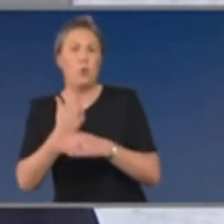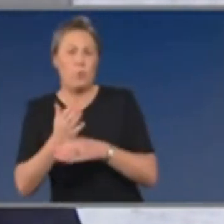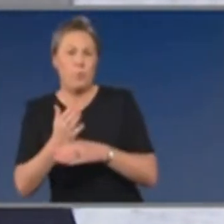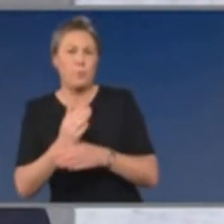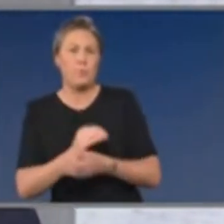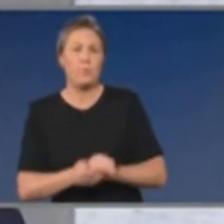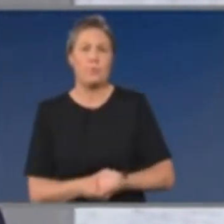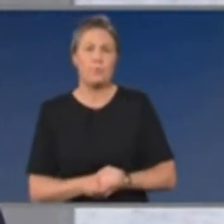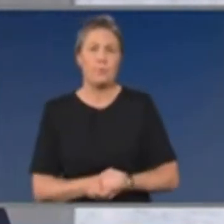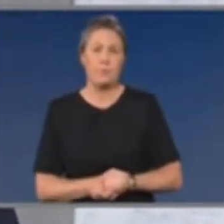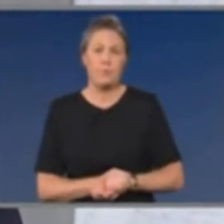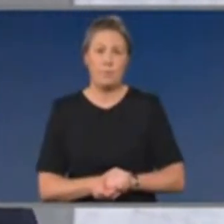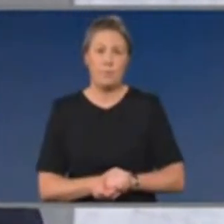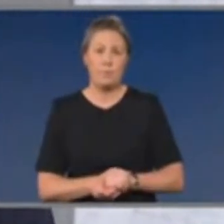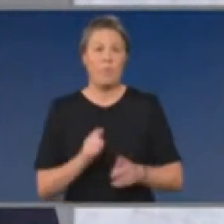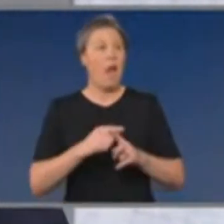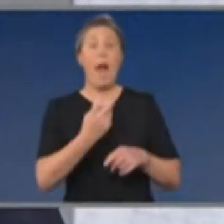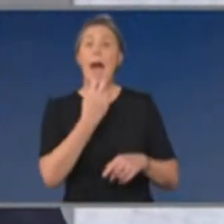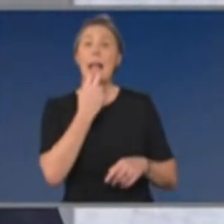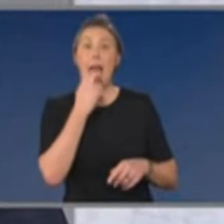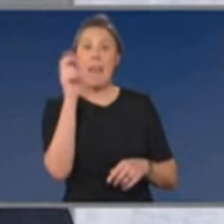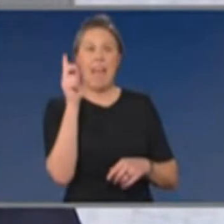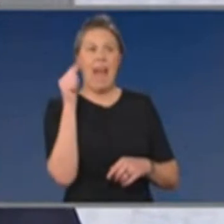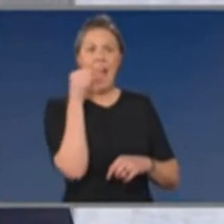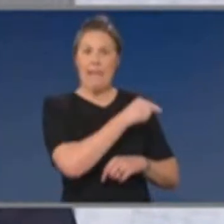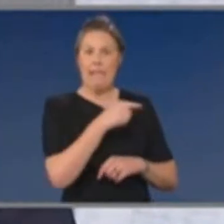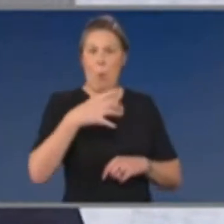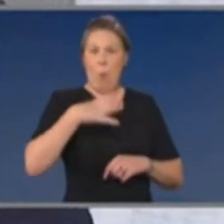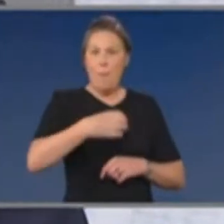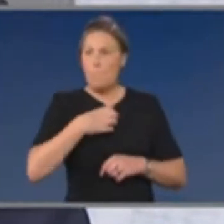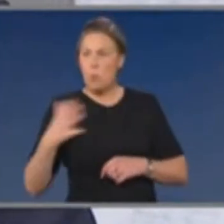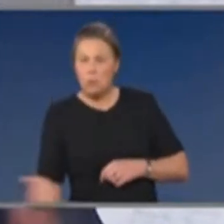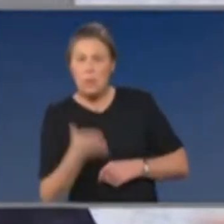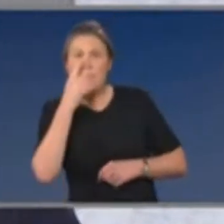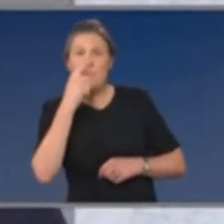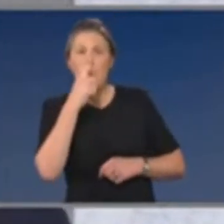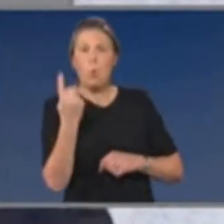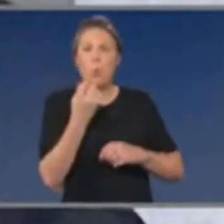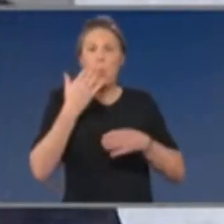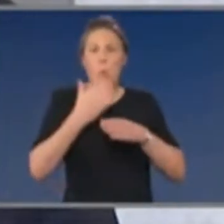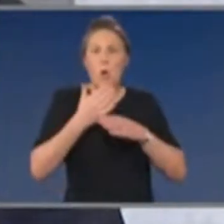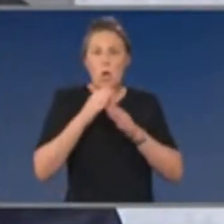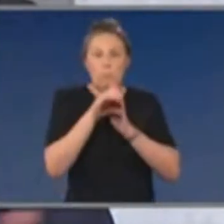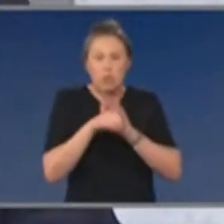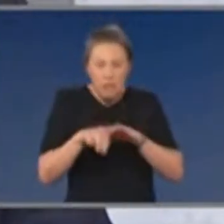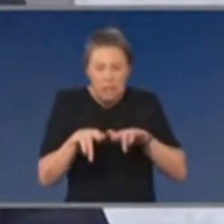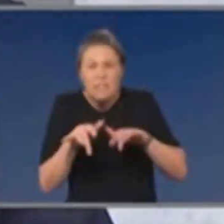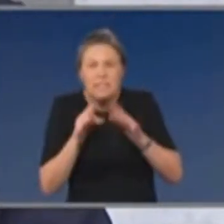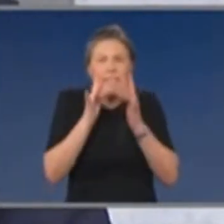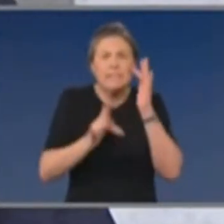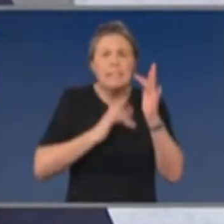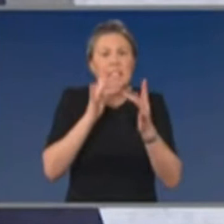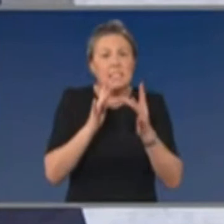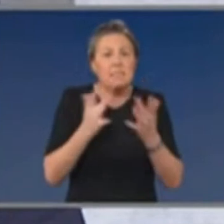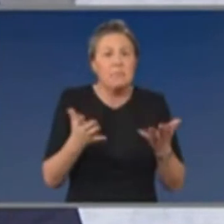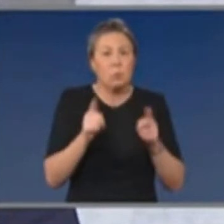state, and particularly Adelaide, as a cyber security hub. There's also the National Space Agency there, and I could talk a lot more about Lot 14. It's an